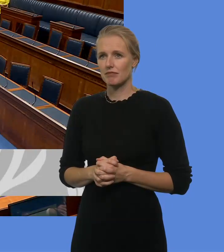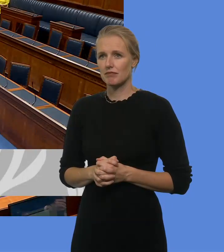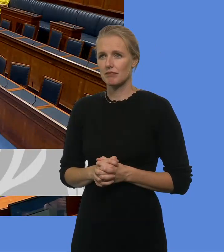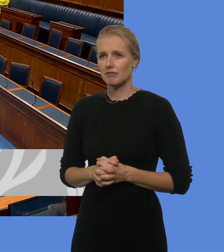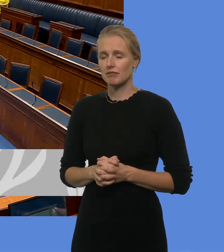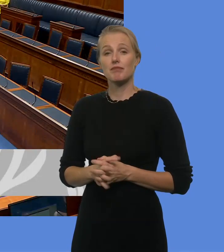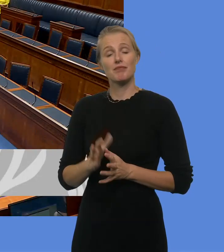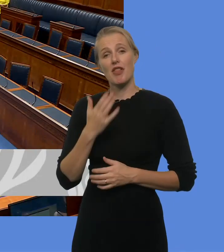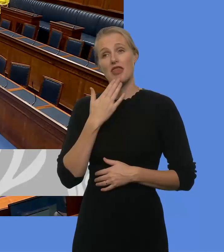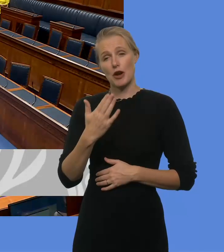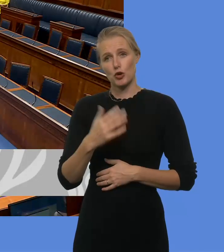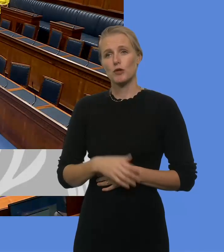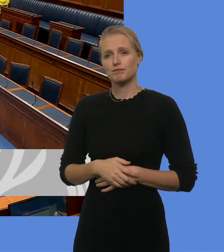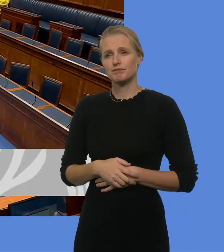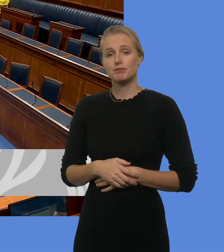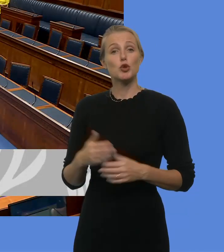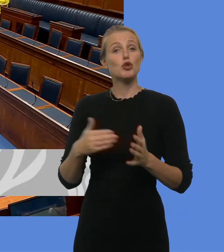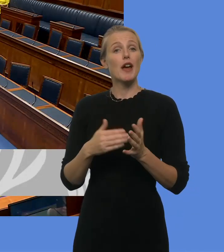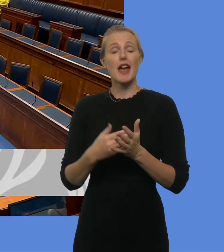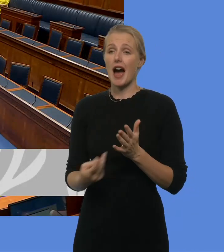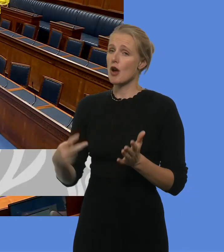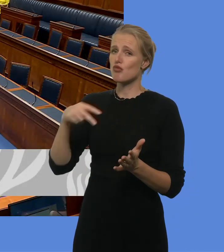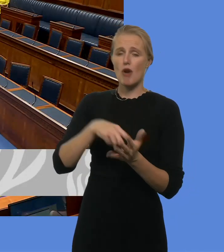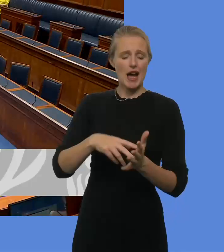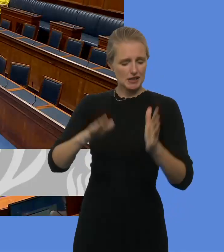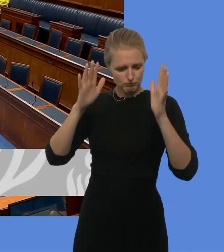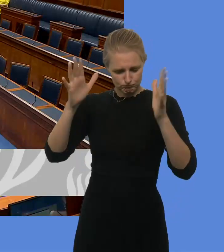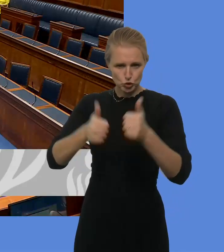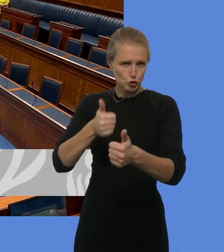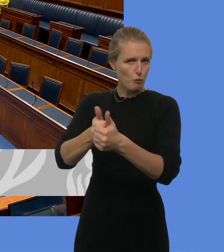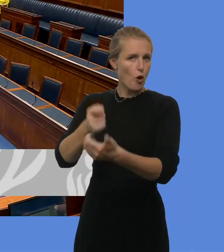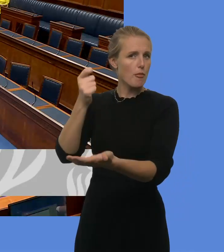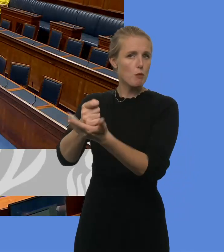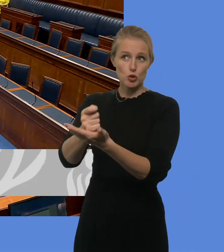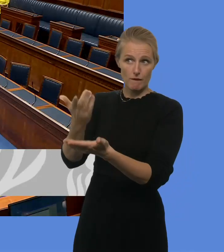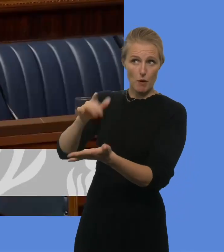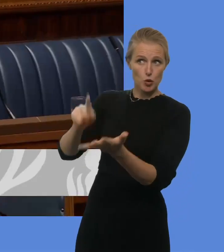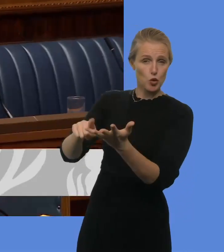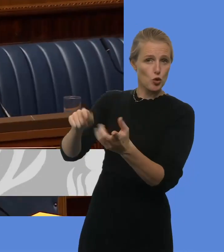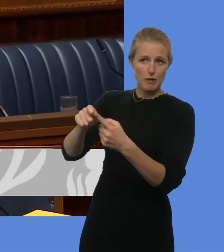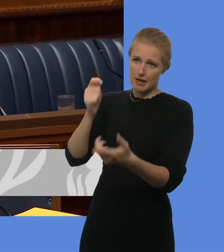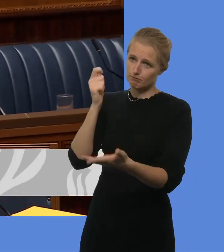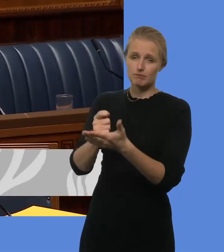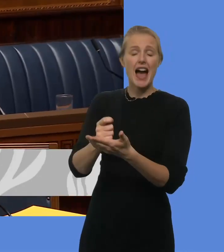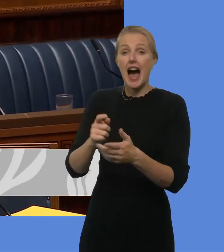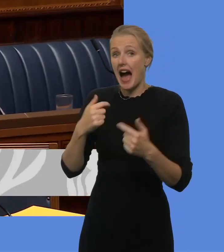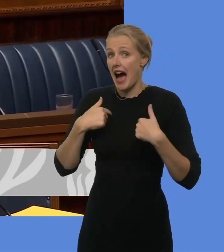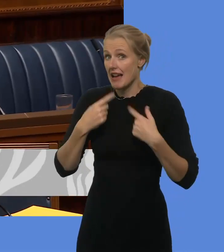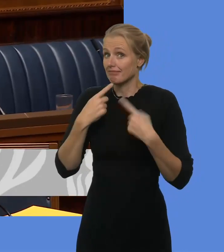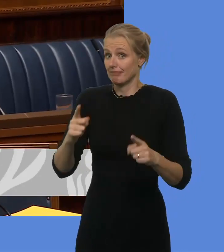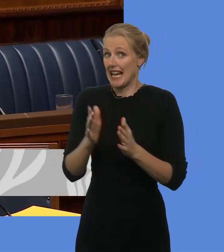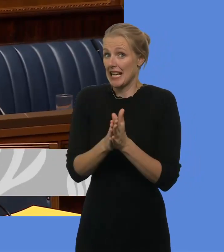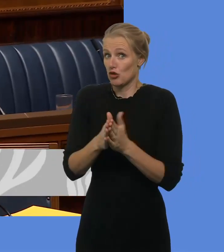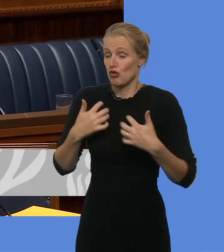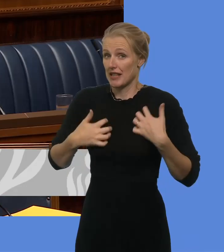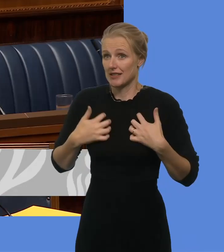Thank you, Mr. Speaker. I rise today to absolutely support the motion that's been brought forward by the Ulster Unionists. I'll declare an interest because, as